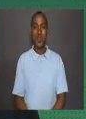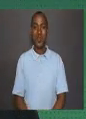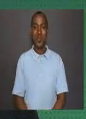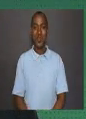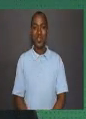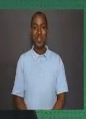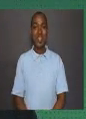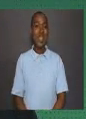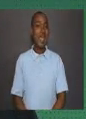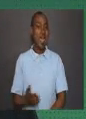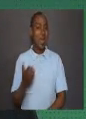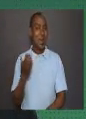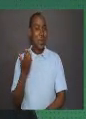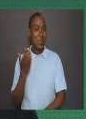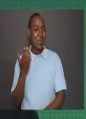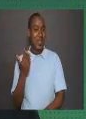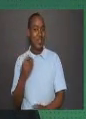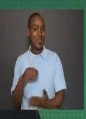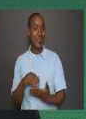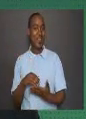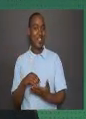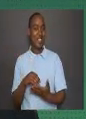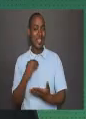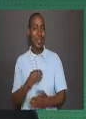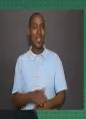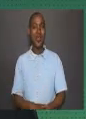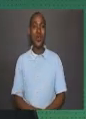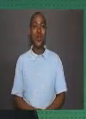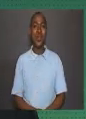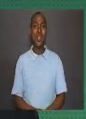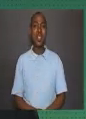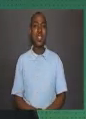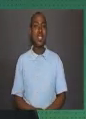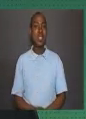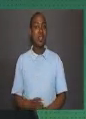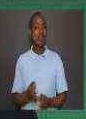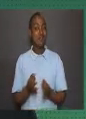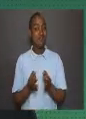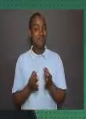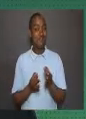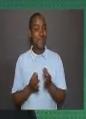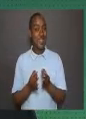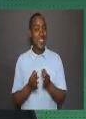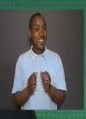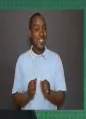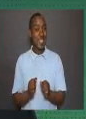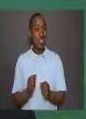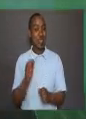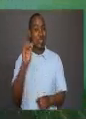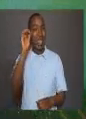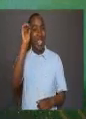learned thus far, students, can you explain how AIDS is